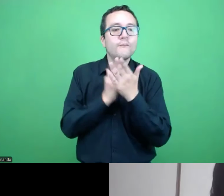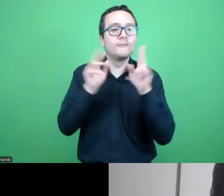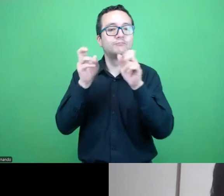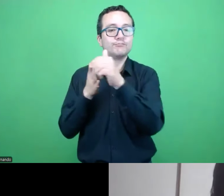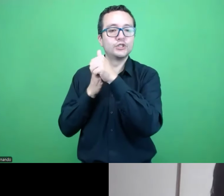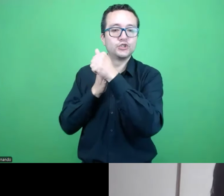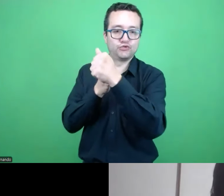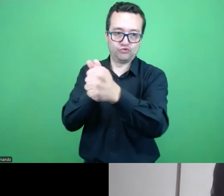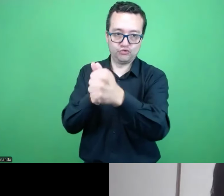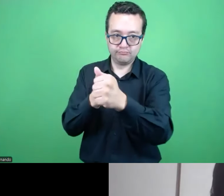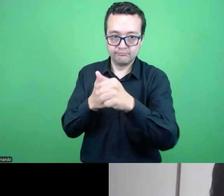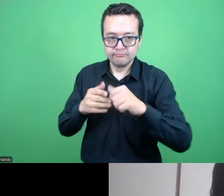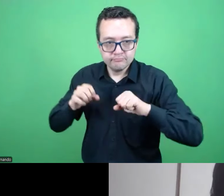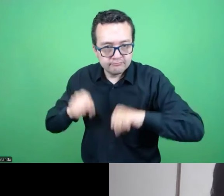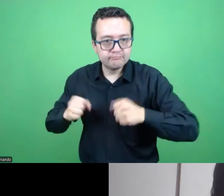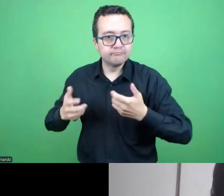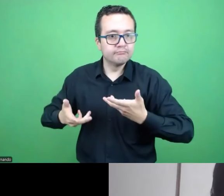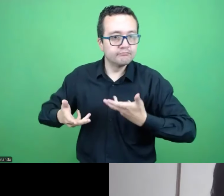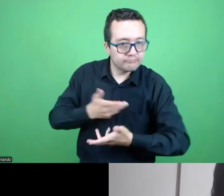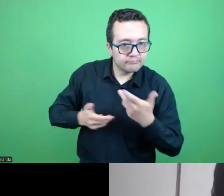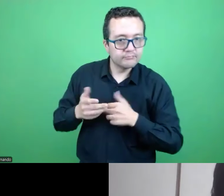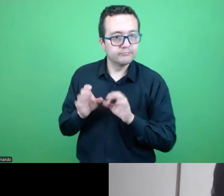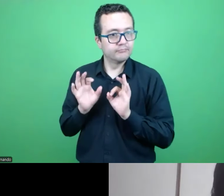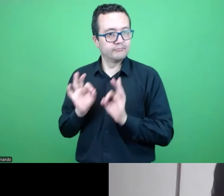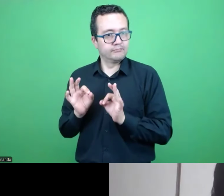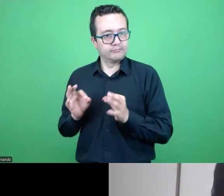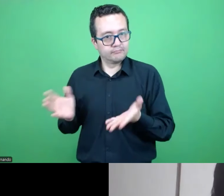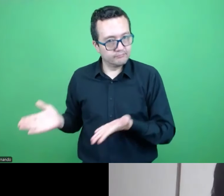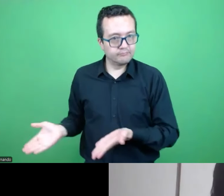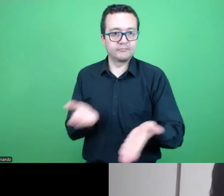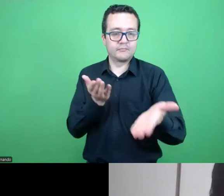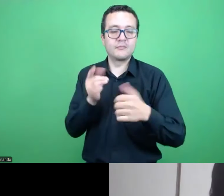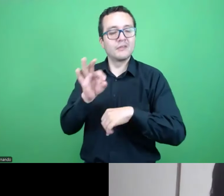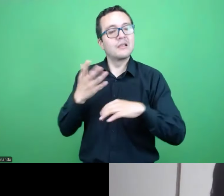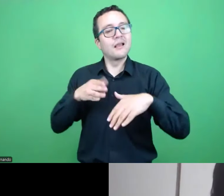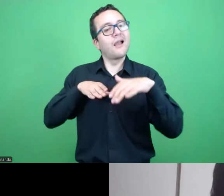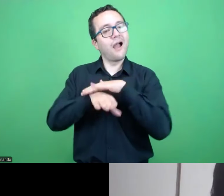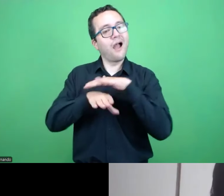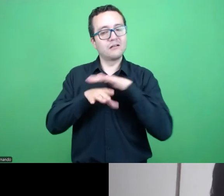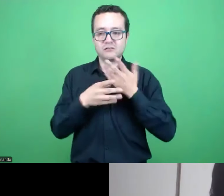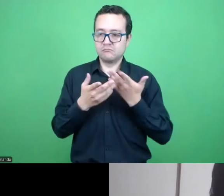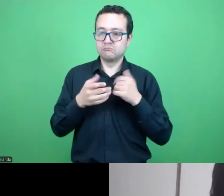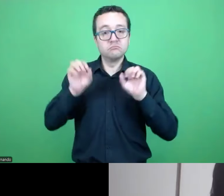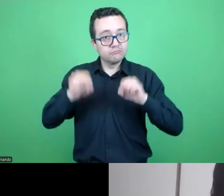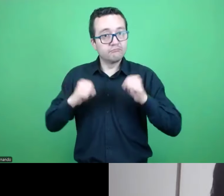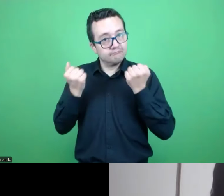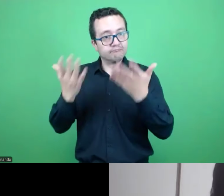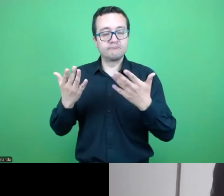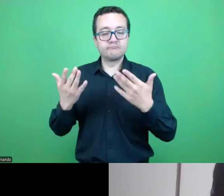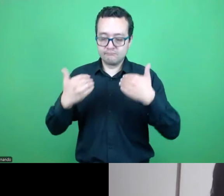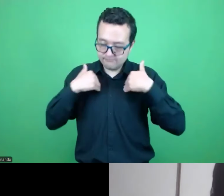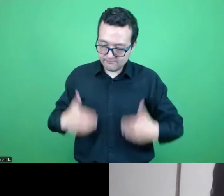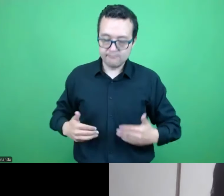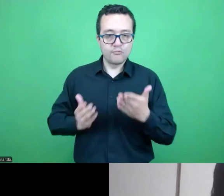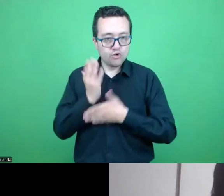rights for youth with disabilities, as well as participation. So UNICEF nowadays is